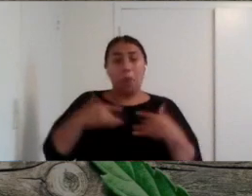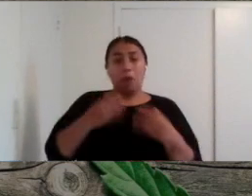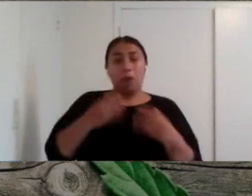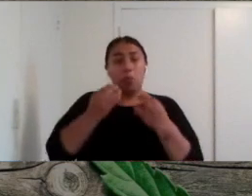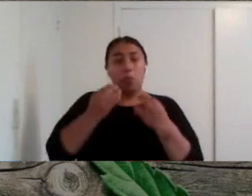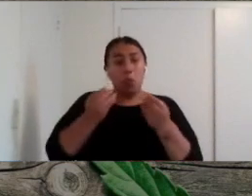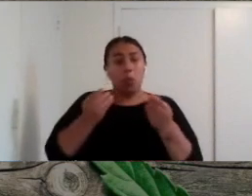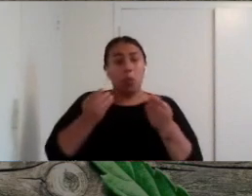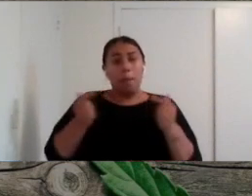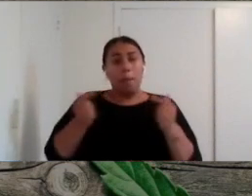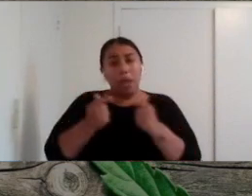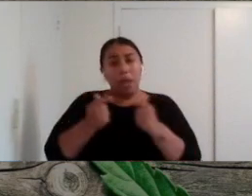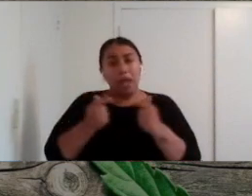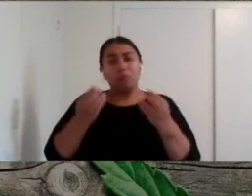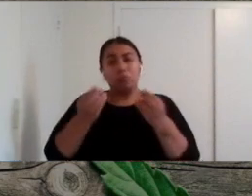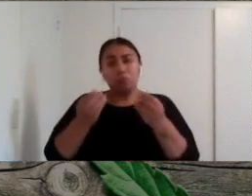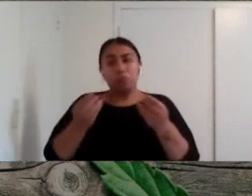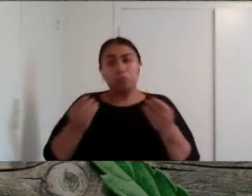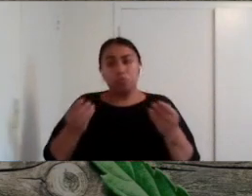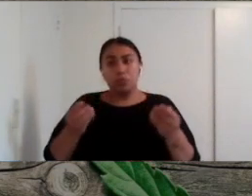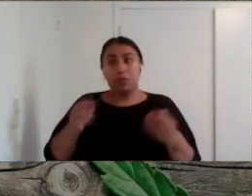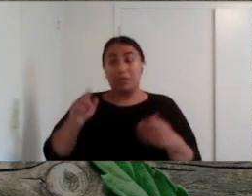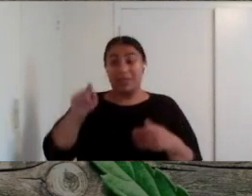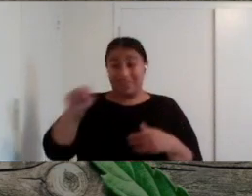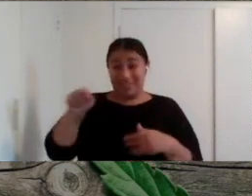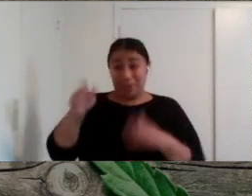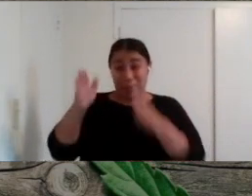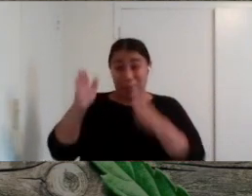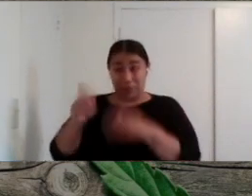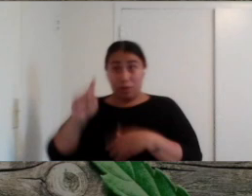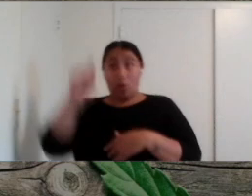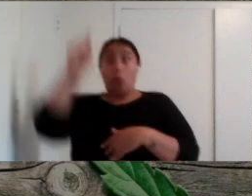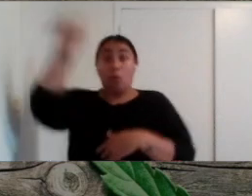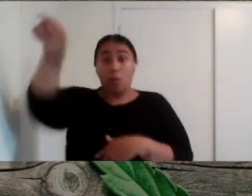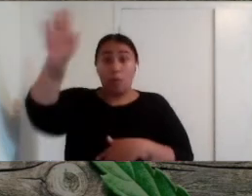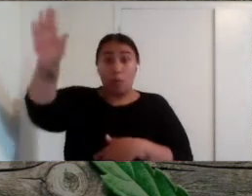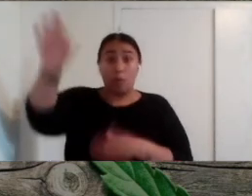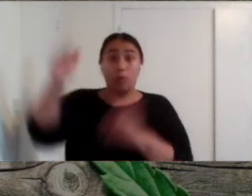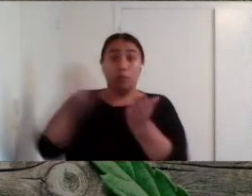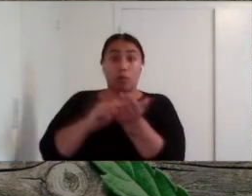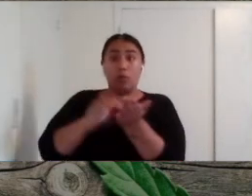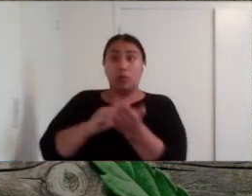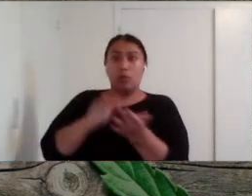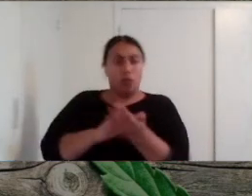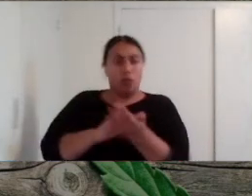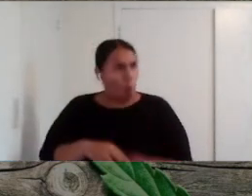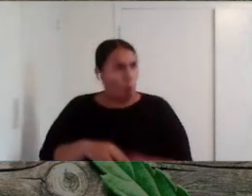the neuropathic pain is what we hear a lot about in clinic and what we hear a lot of positive results with the use of cannabis-based medications for.